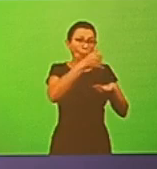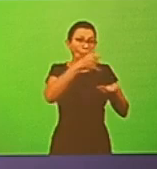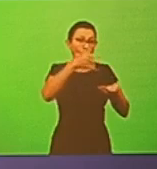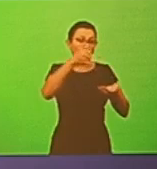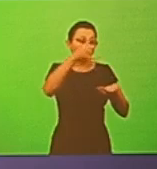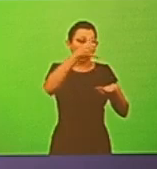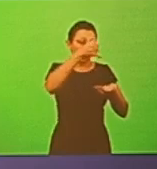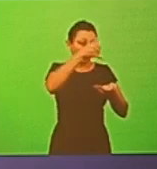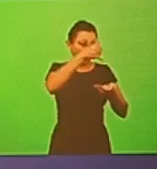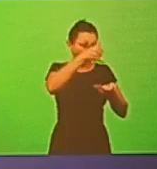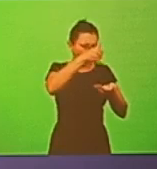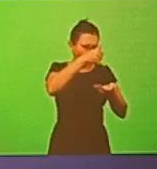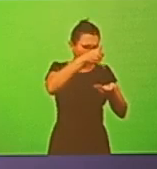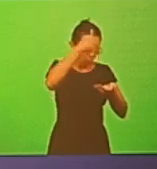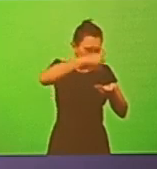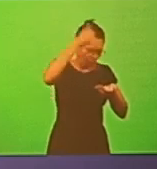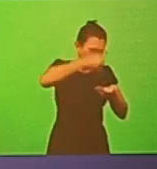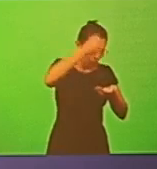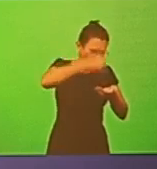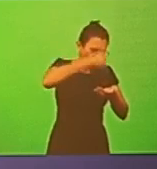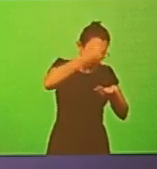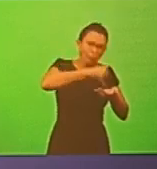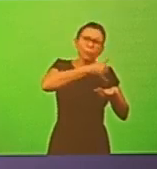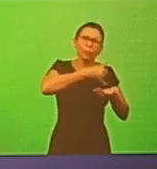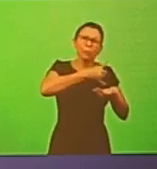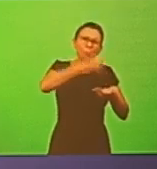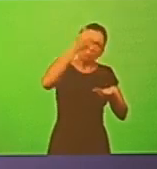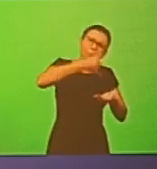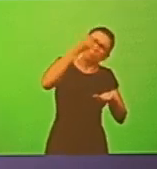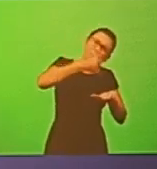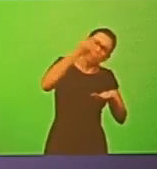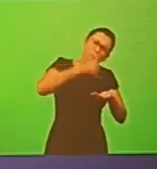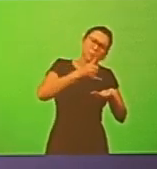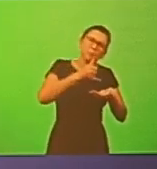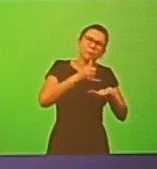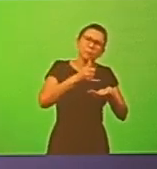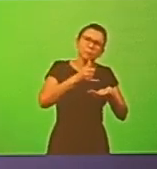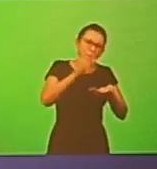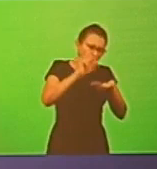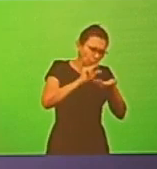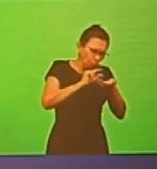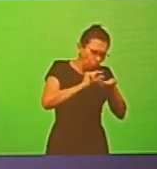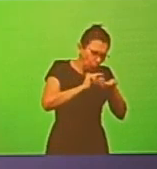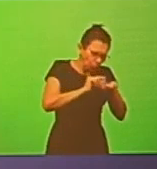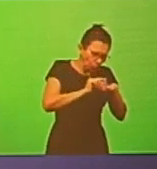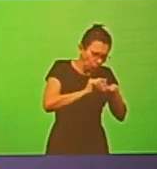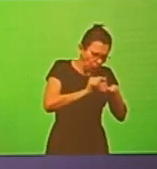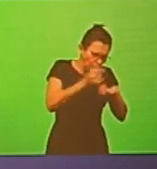out. And the light of their lamps were starting to get dim.